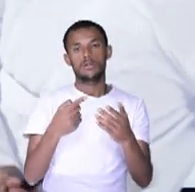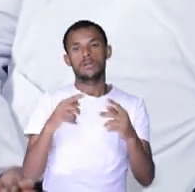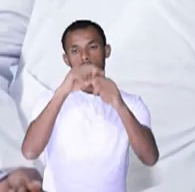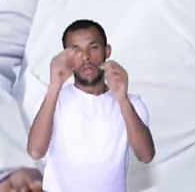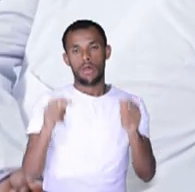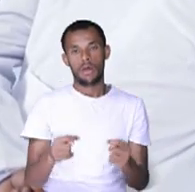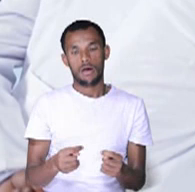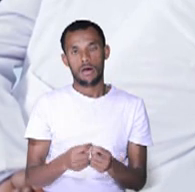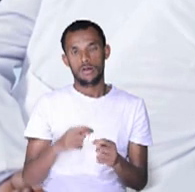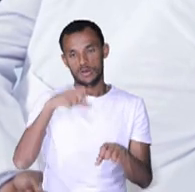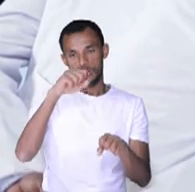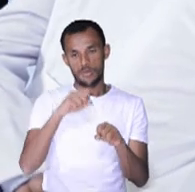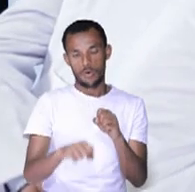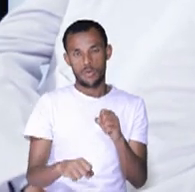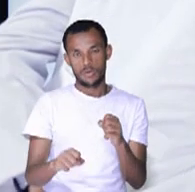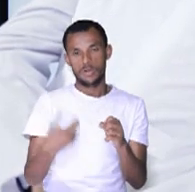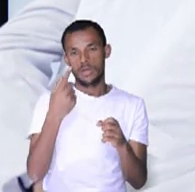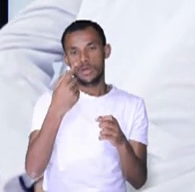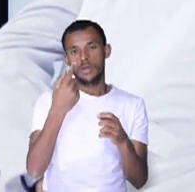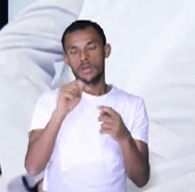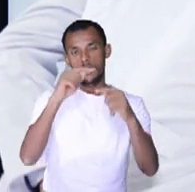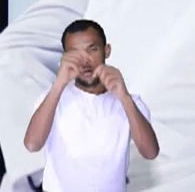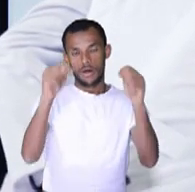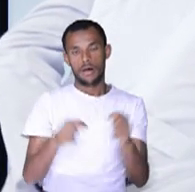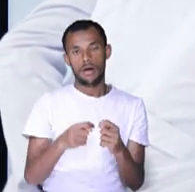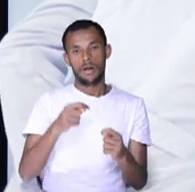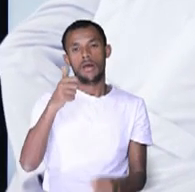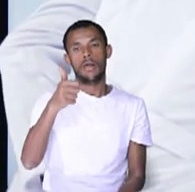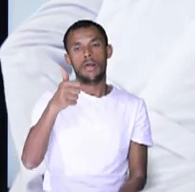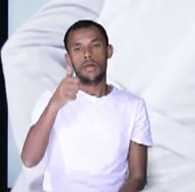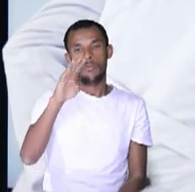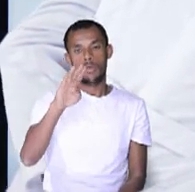so that a triangle ABE